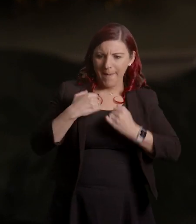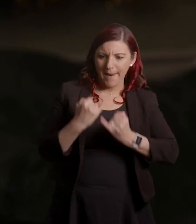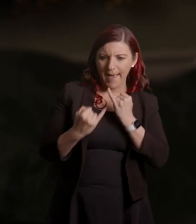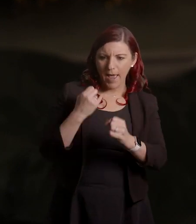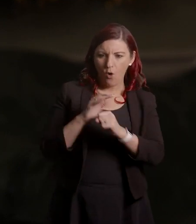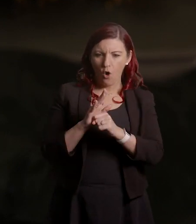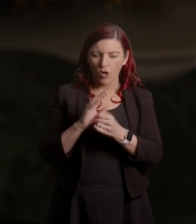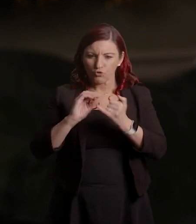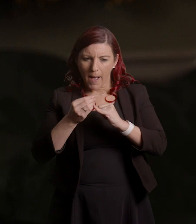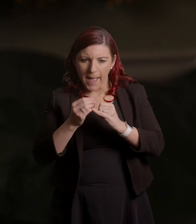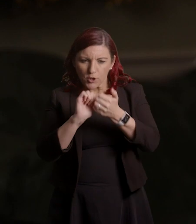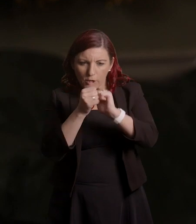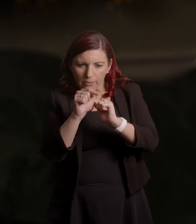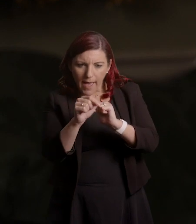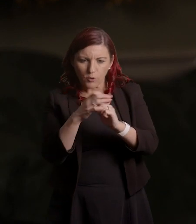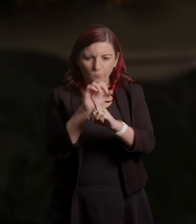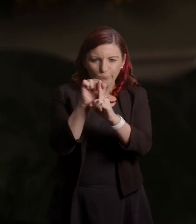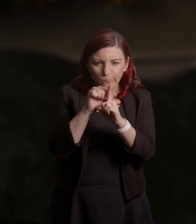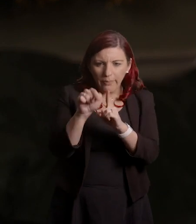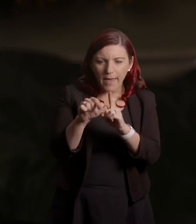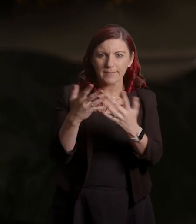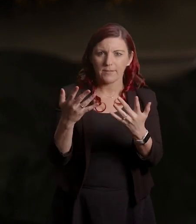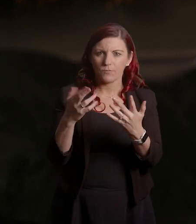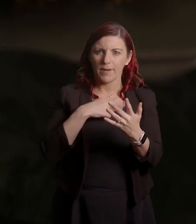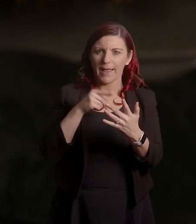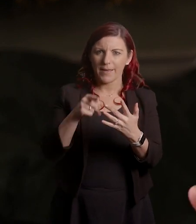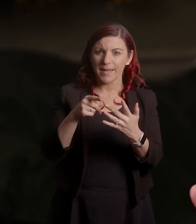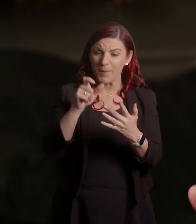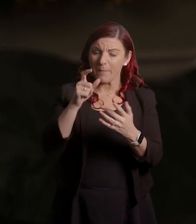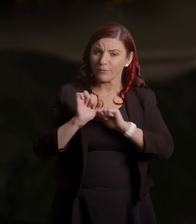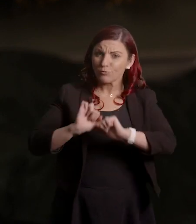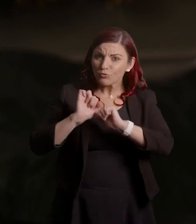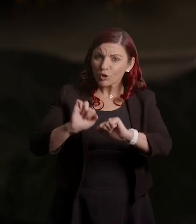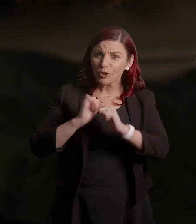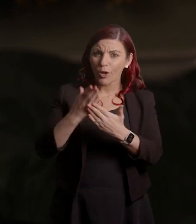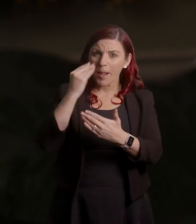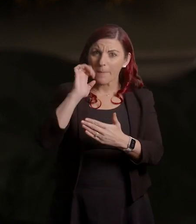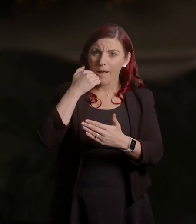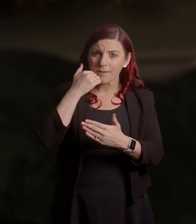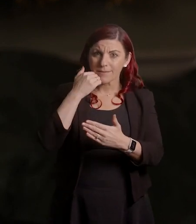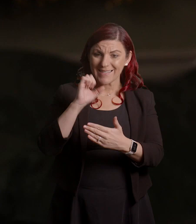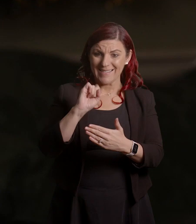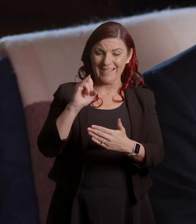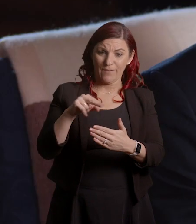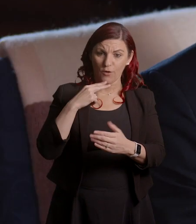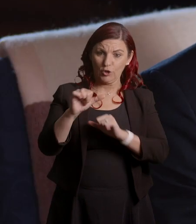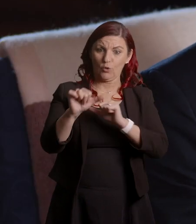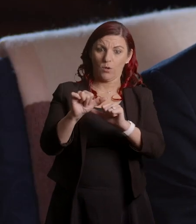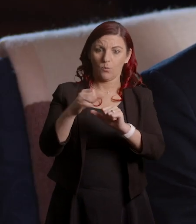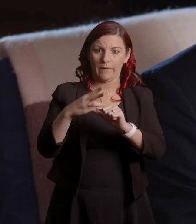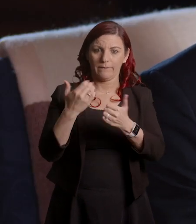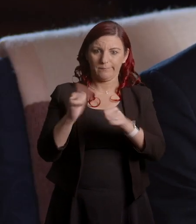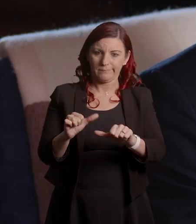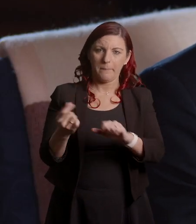or how they should do things a little bit better. And it obviously had to be kind of a rushed learning because the season was so short when we came back